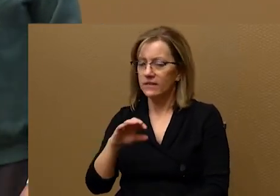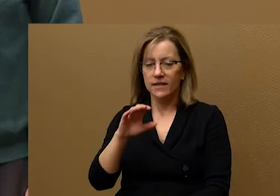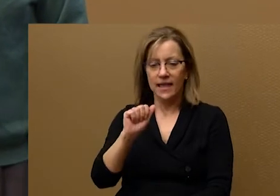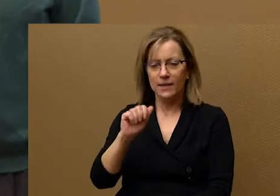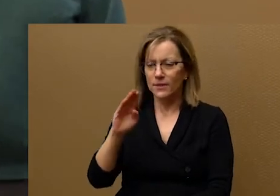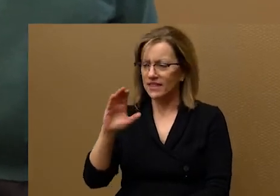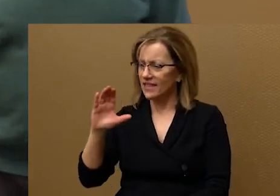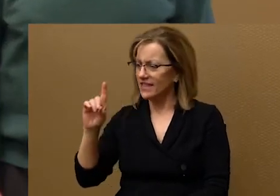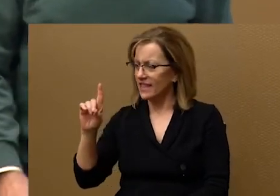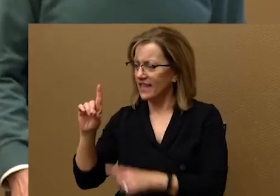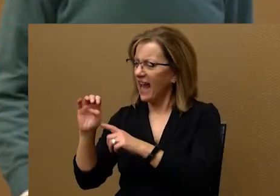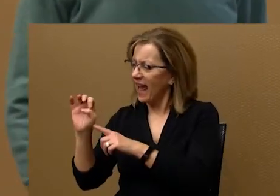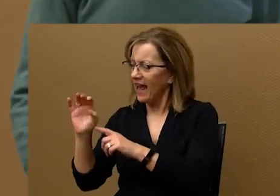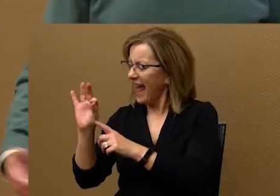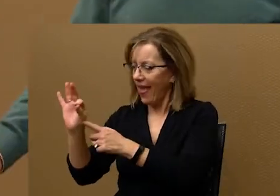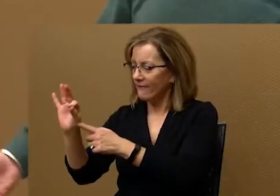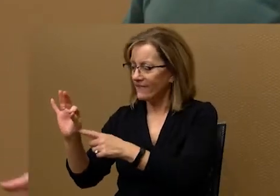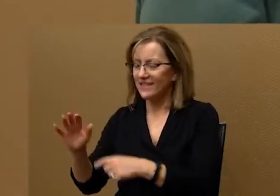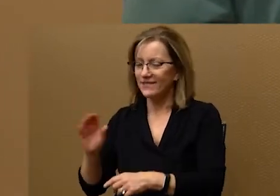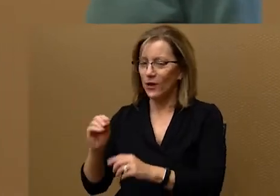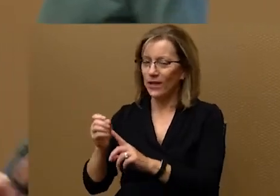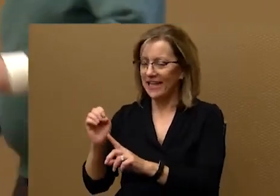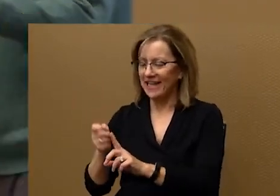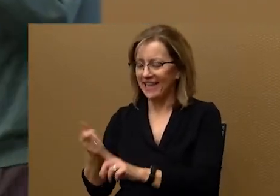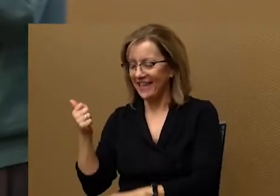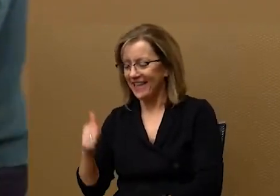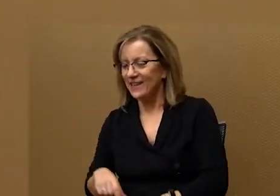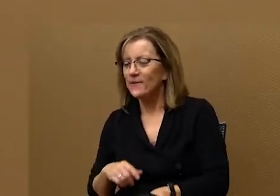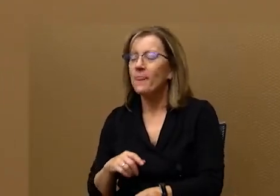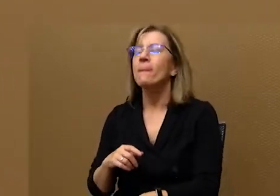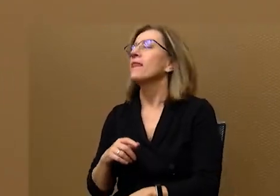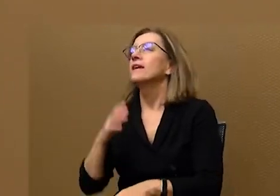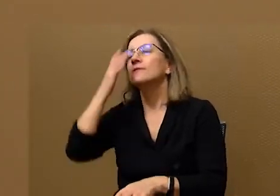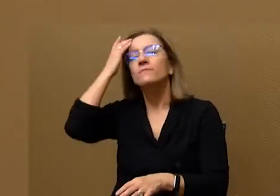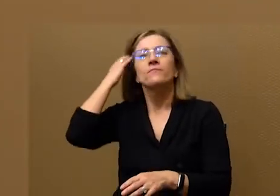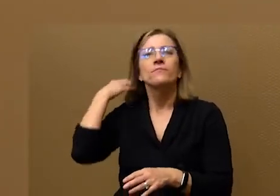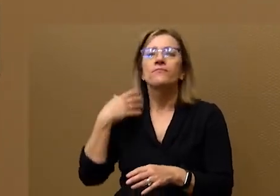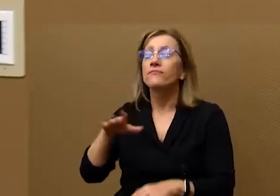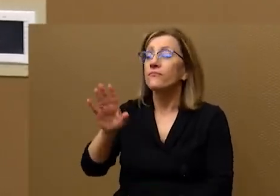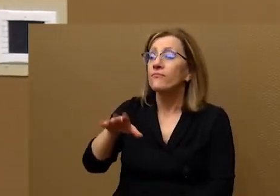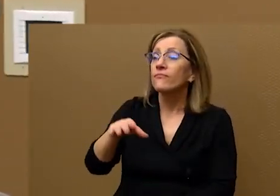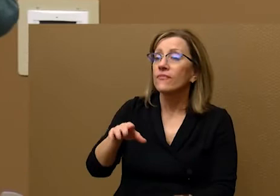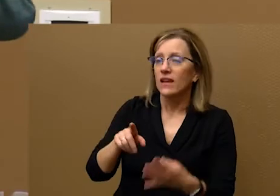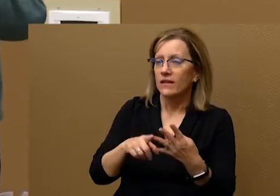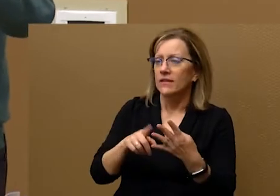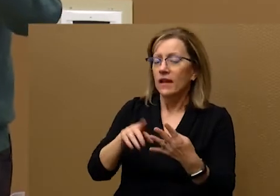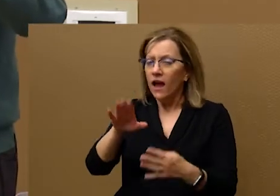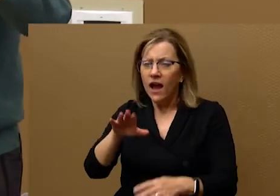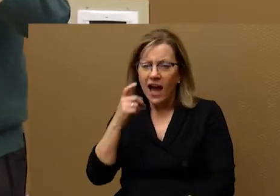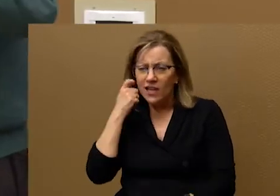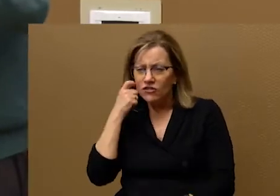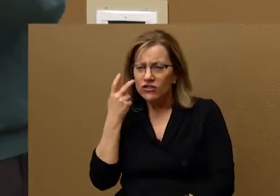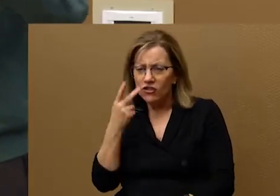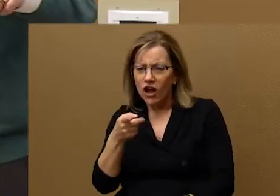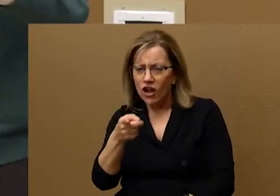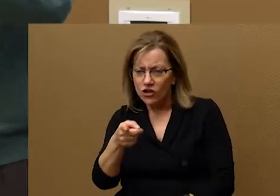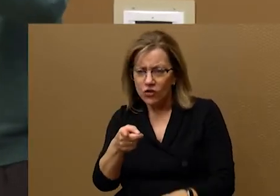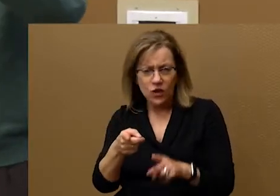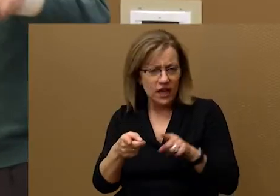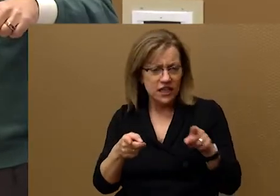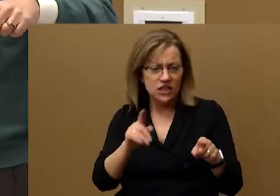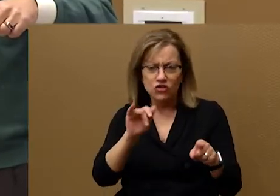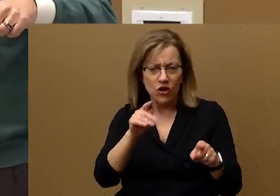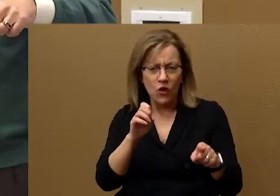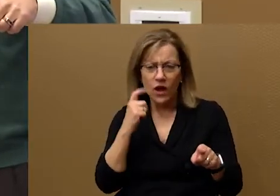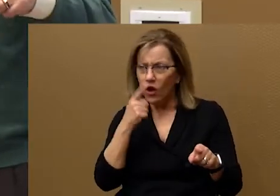All right, now we're going to do it again. Lisa, I just saw you and Joe, and it looked like you were sharing